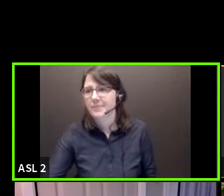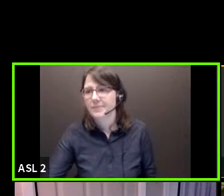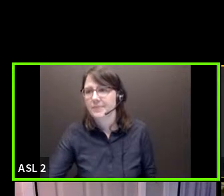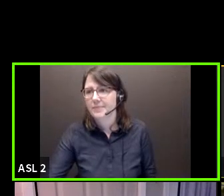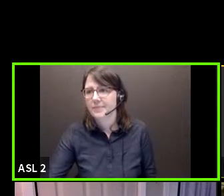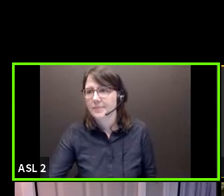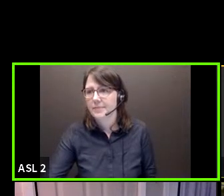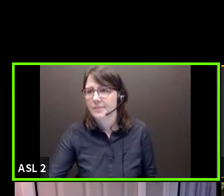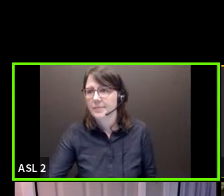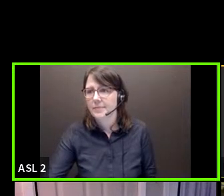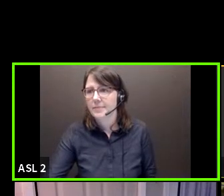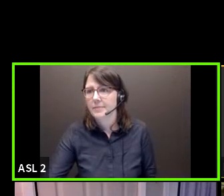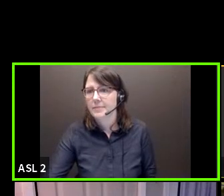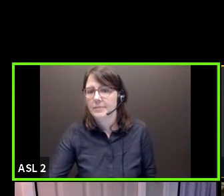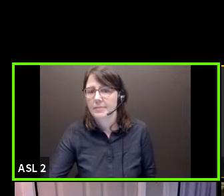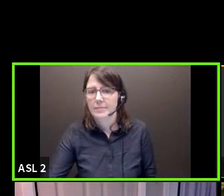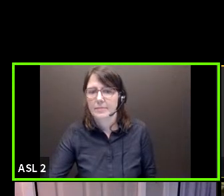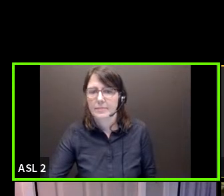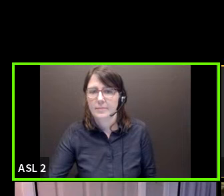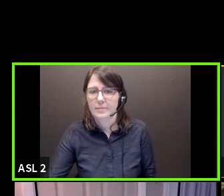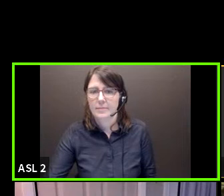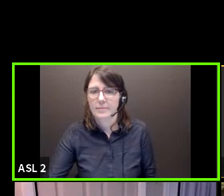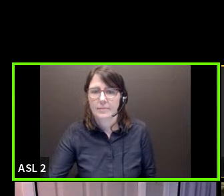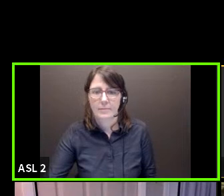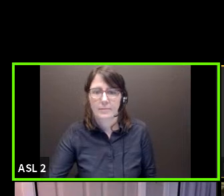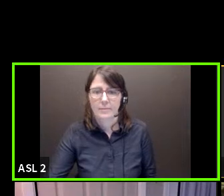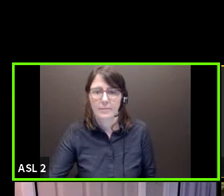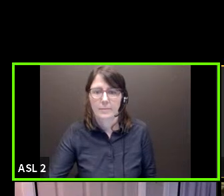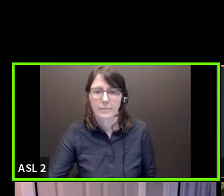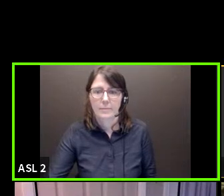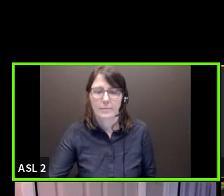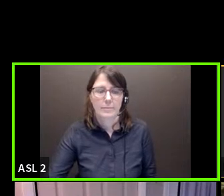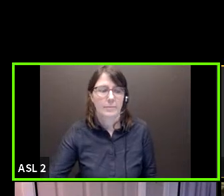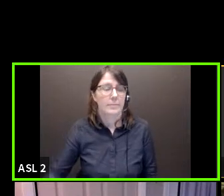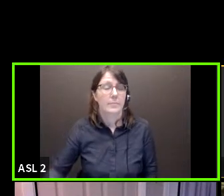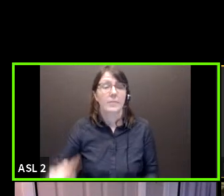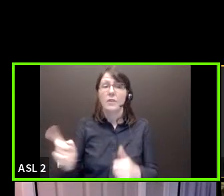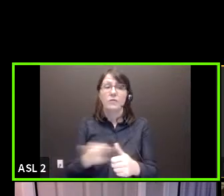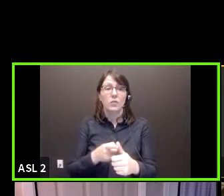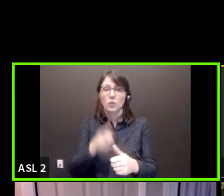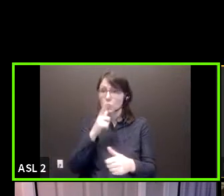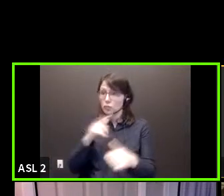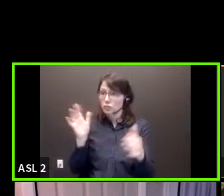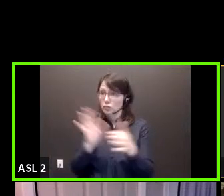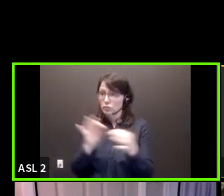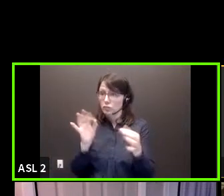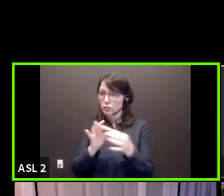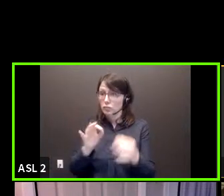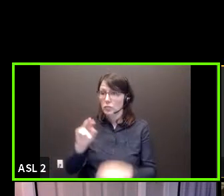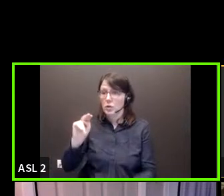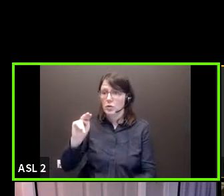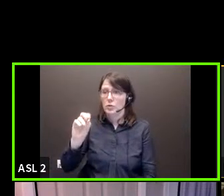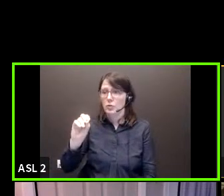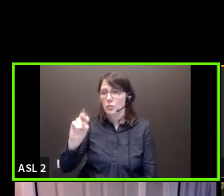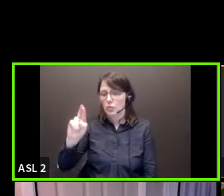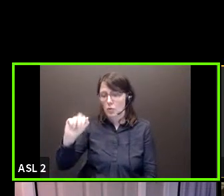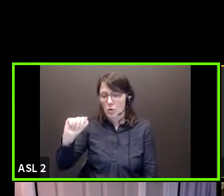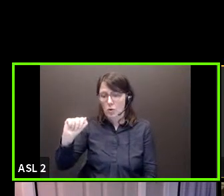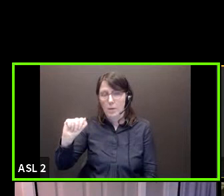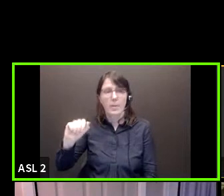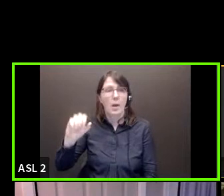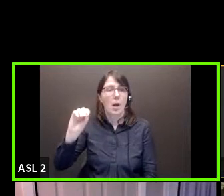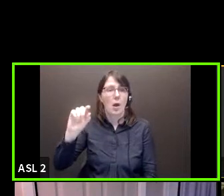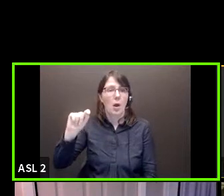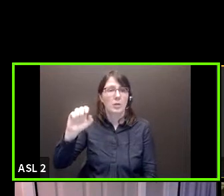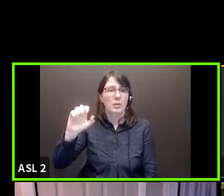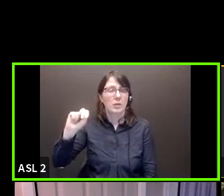i'll now call on the first delegate registered delegate and that is nora onhoff of vivic research